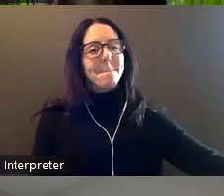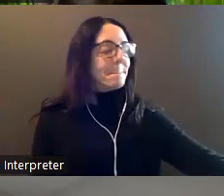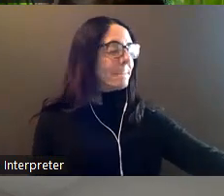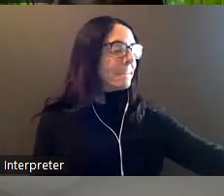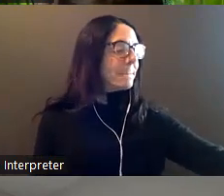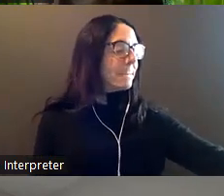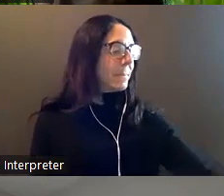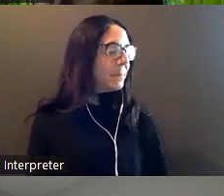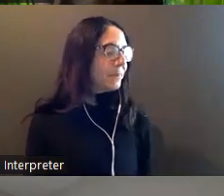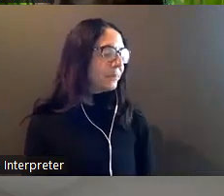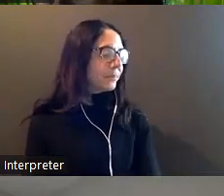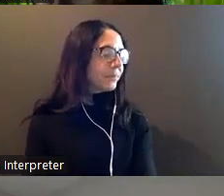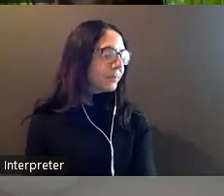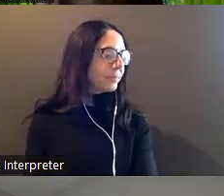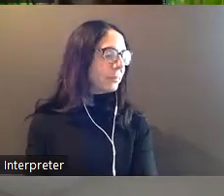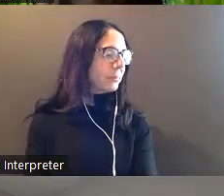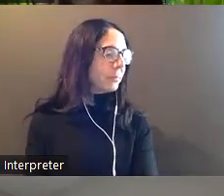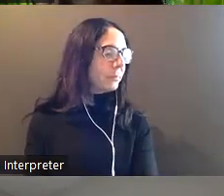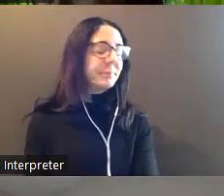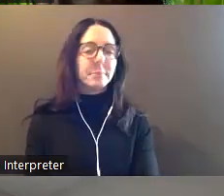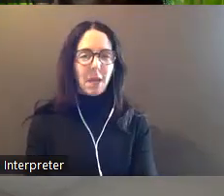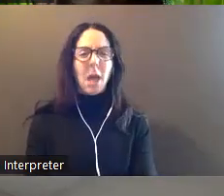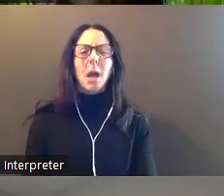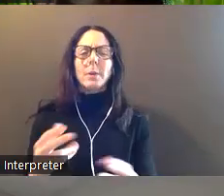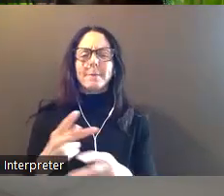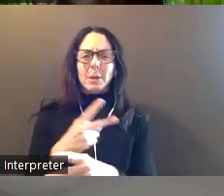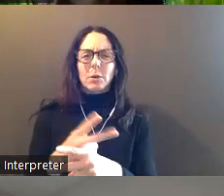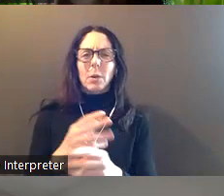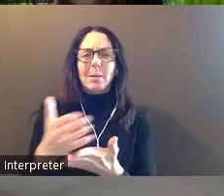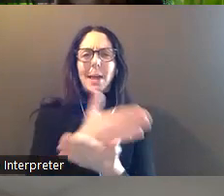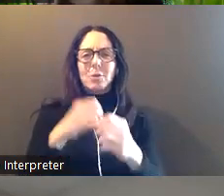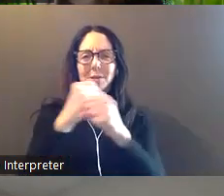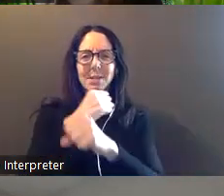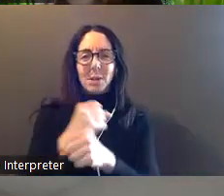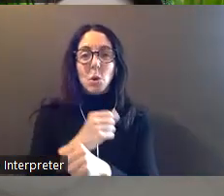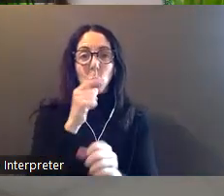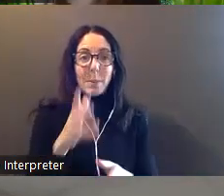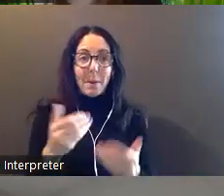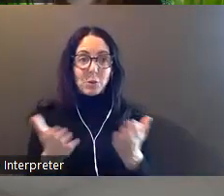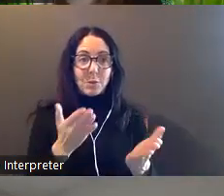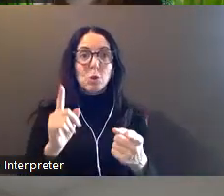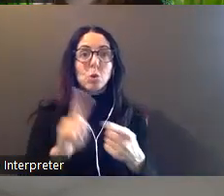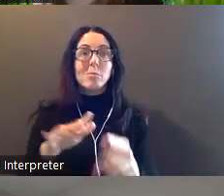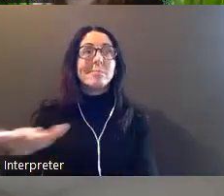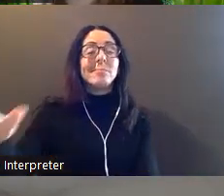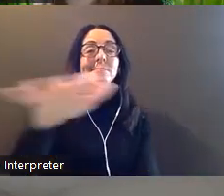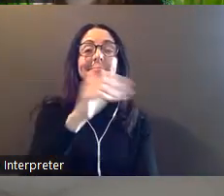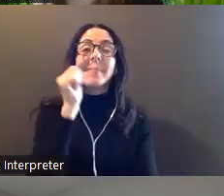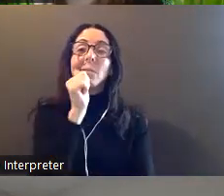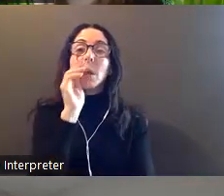We wanted to have a way to gather statistics to compare the people we serve to the general Canadian population.